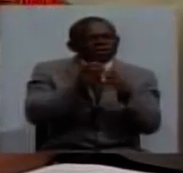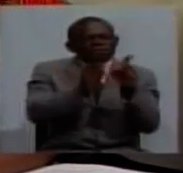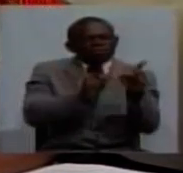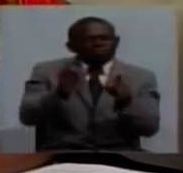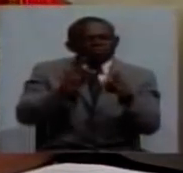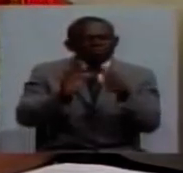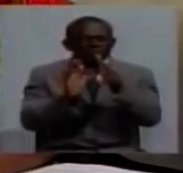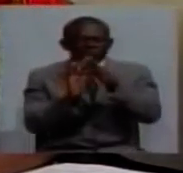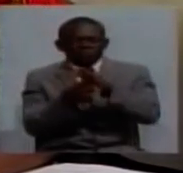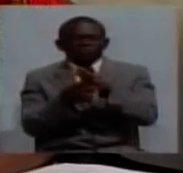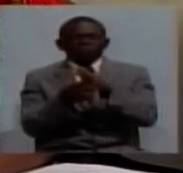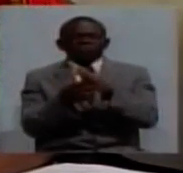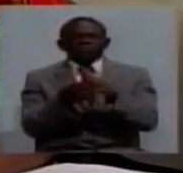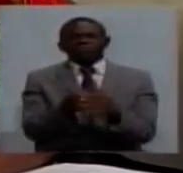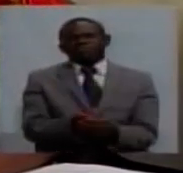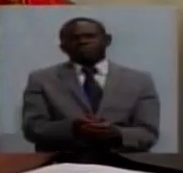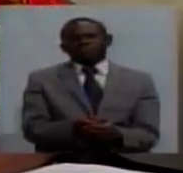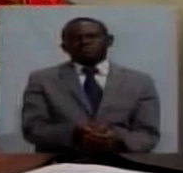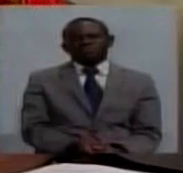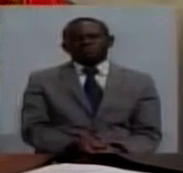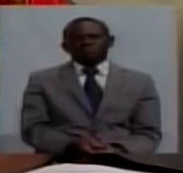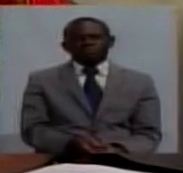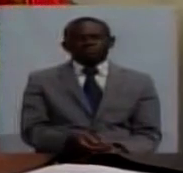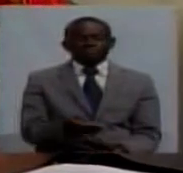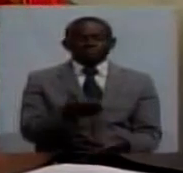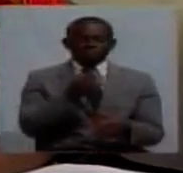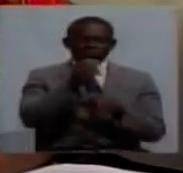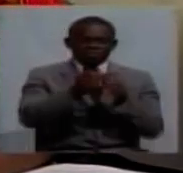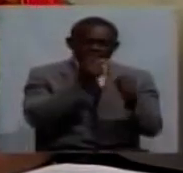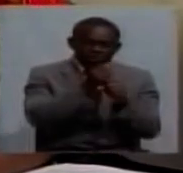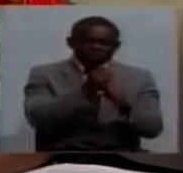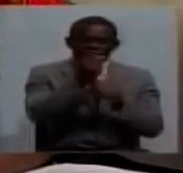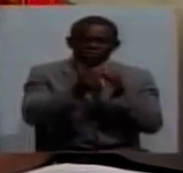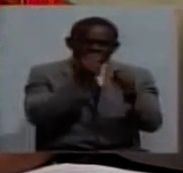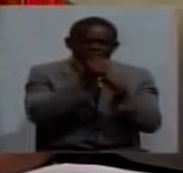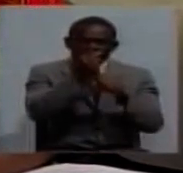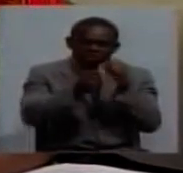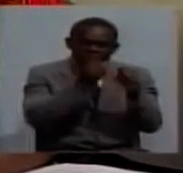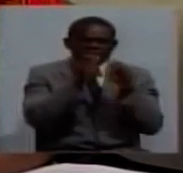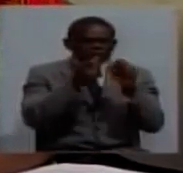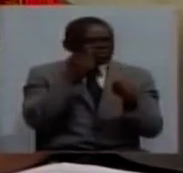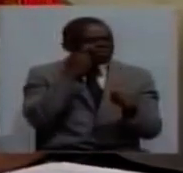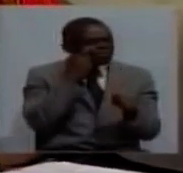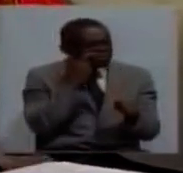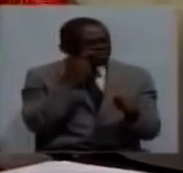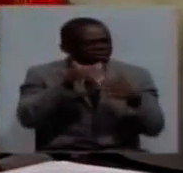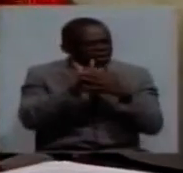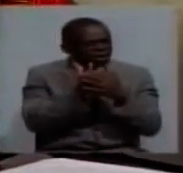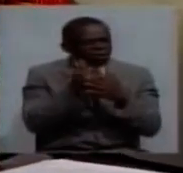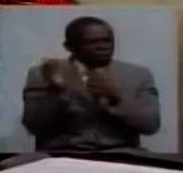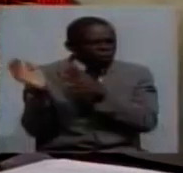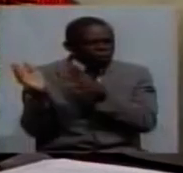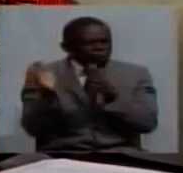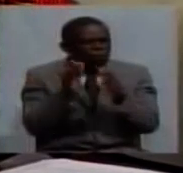then we must say, if year in and year out, you're not performing according to the performance indicators, surely I must